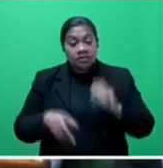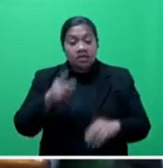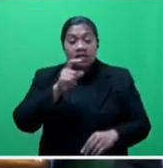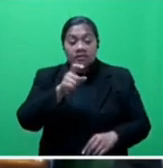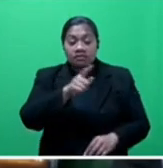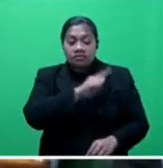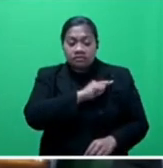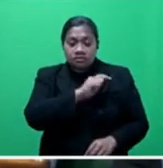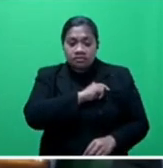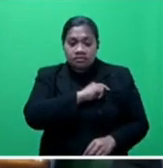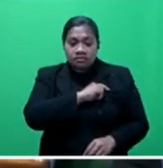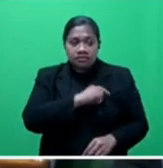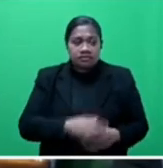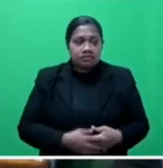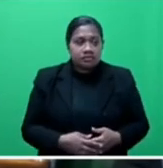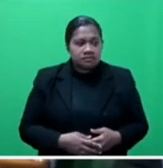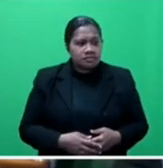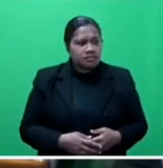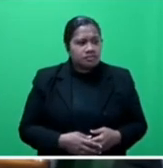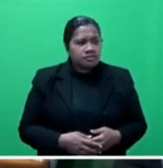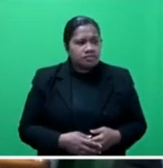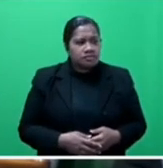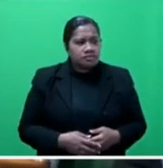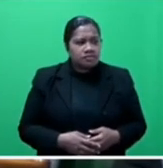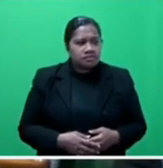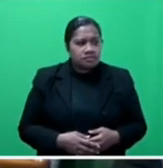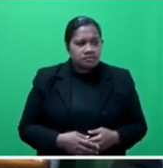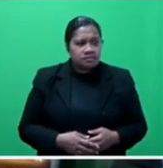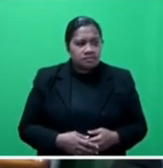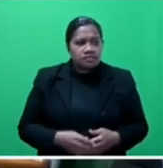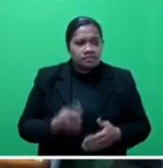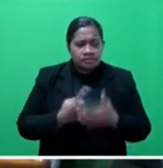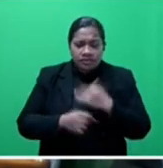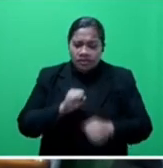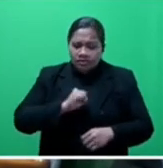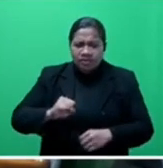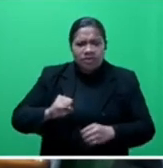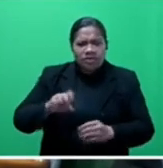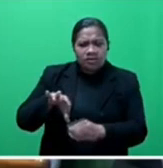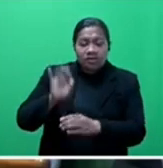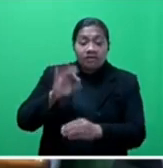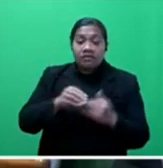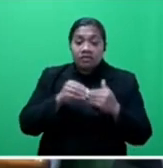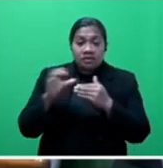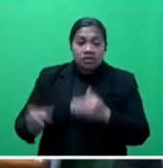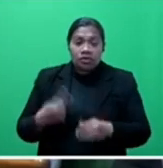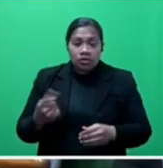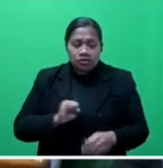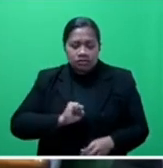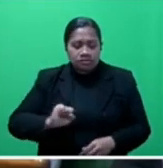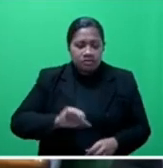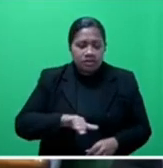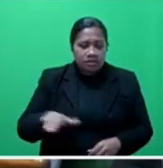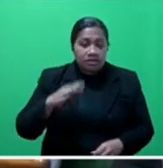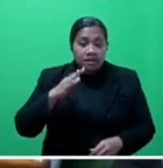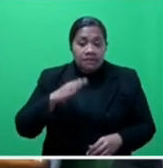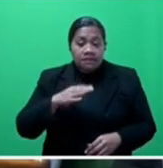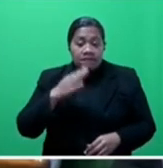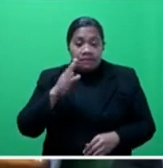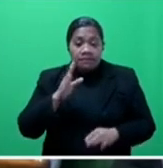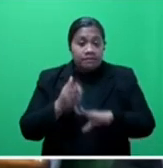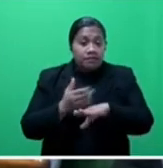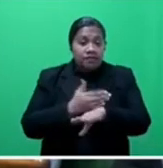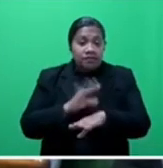shun such politicians and likewise refuse to vote for leaders who deserted them before completing their terms in